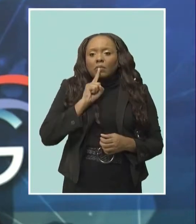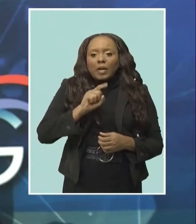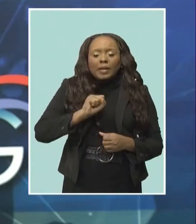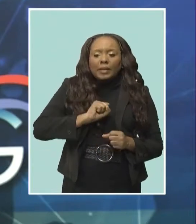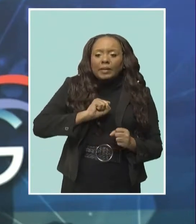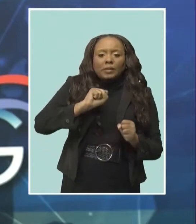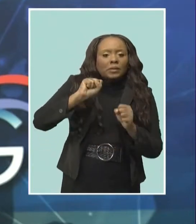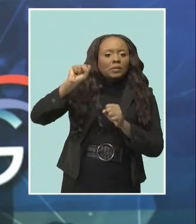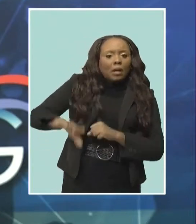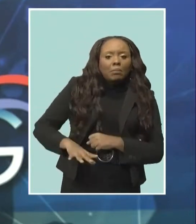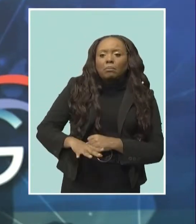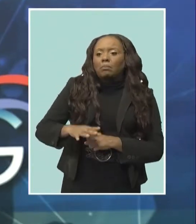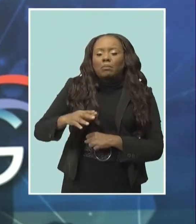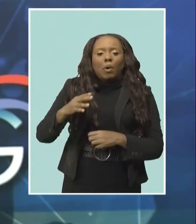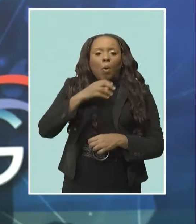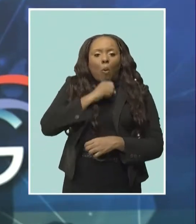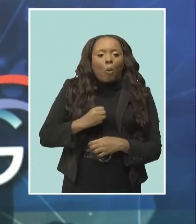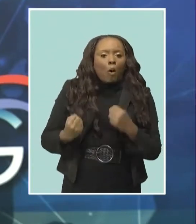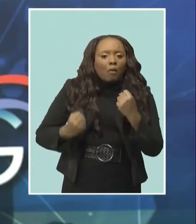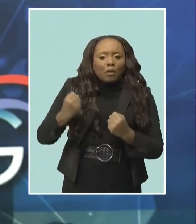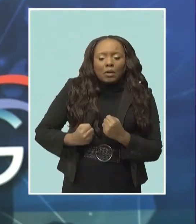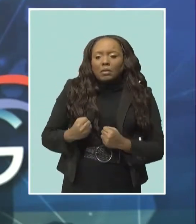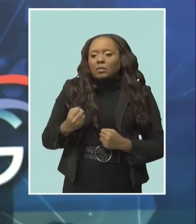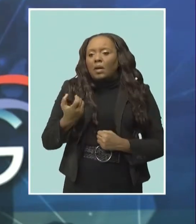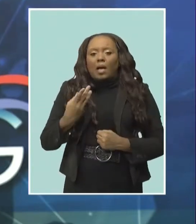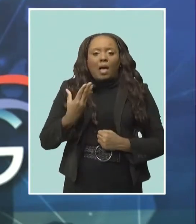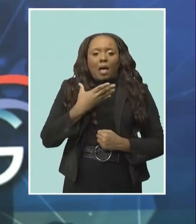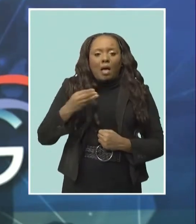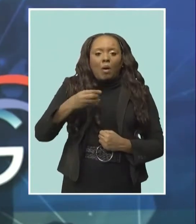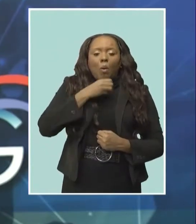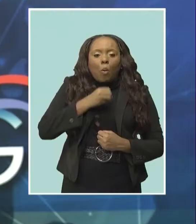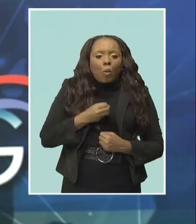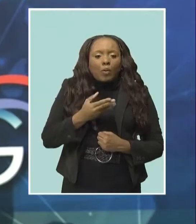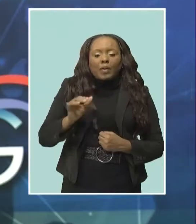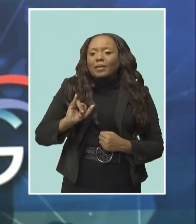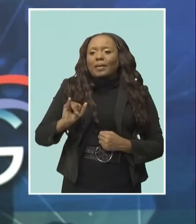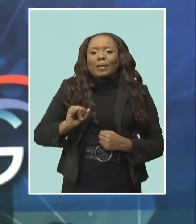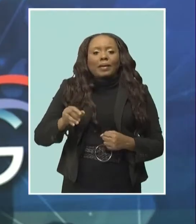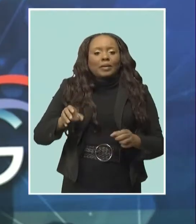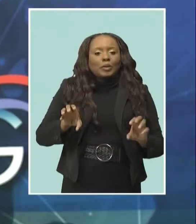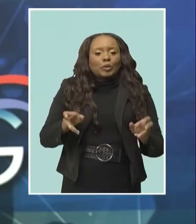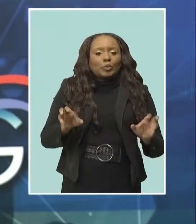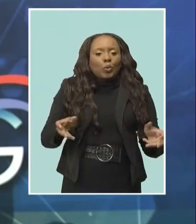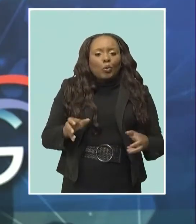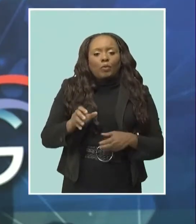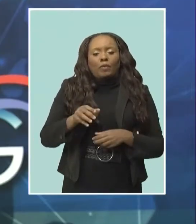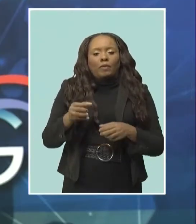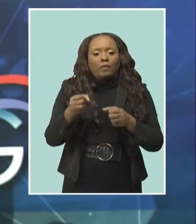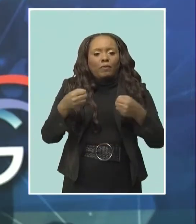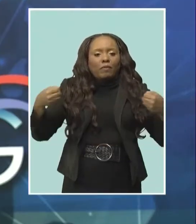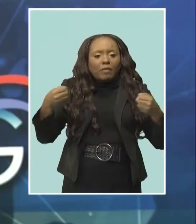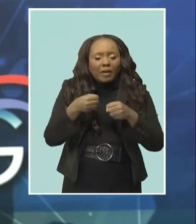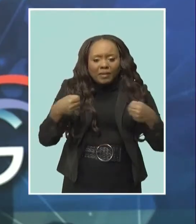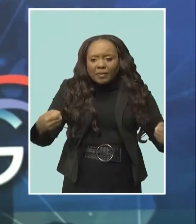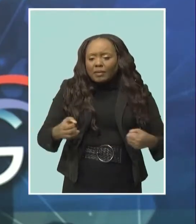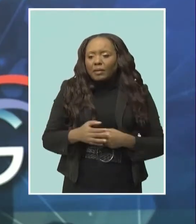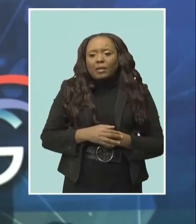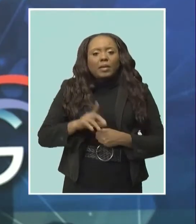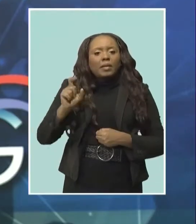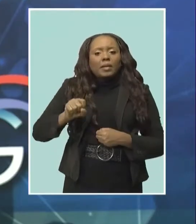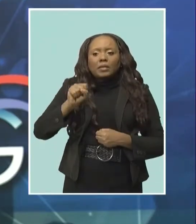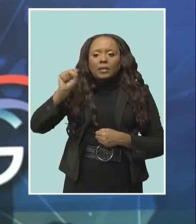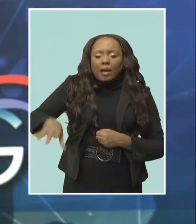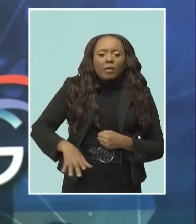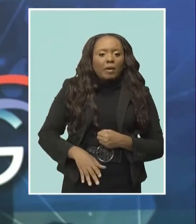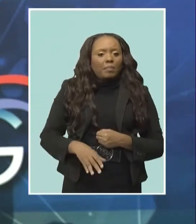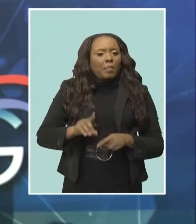message Program Officer with the Department of Emergency Management, Danielle Skeet, is sending to Barbadians. It was one of the points she highlighted as